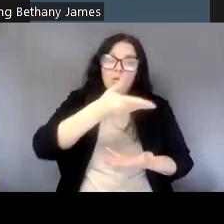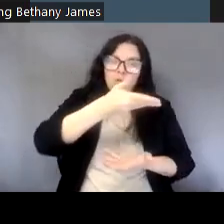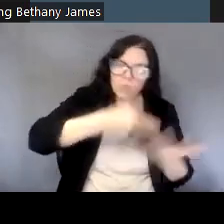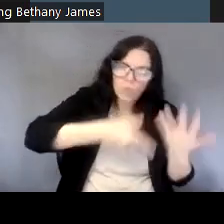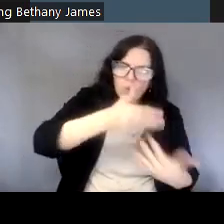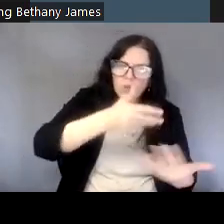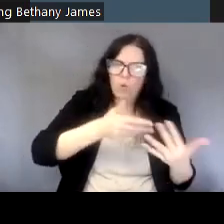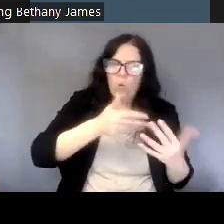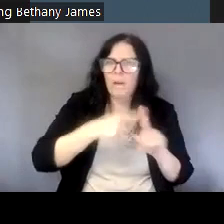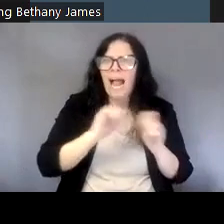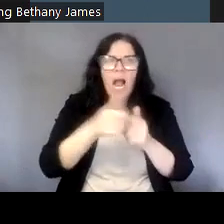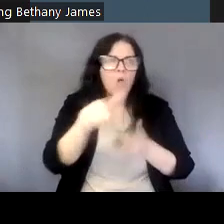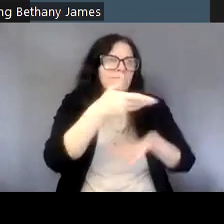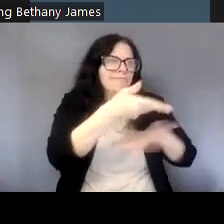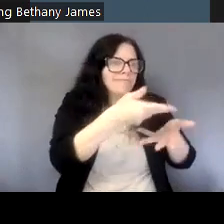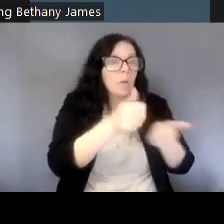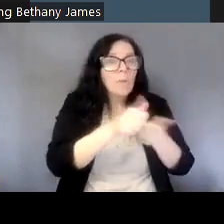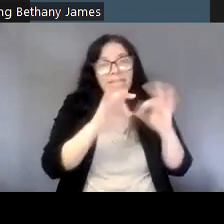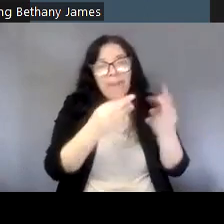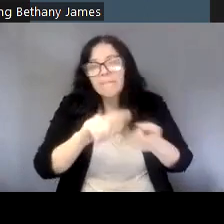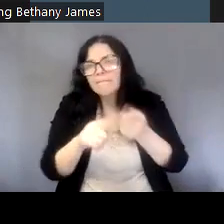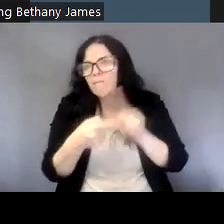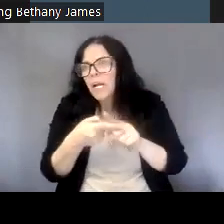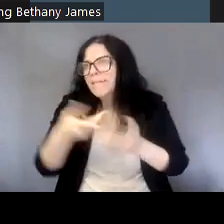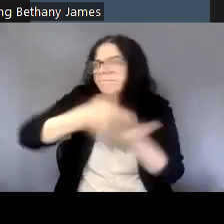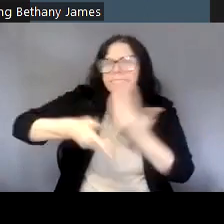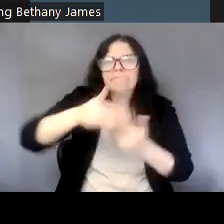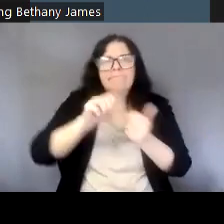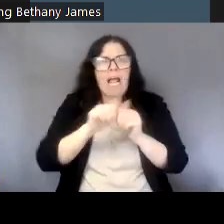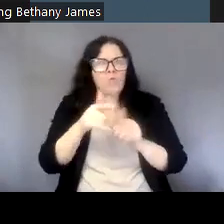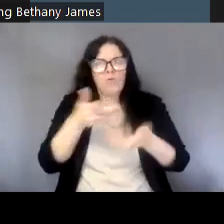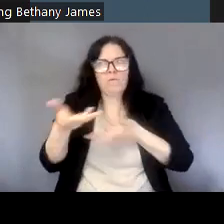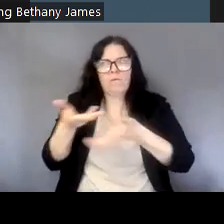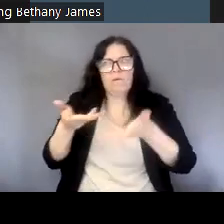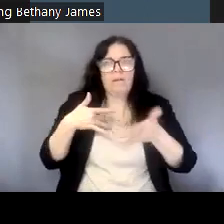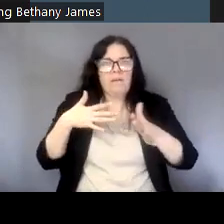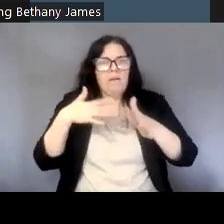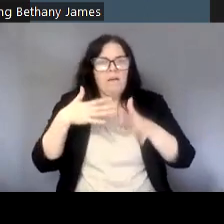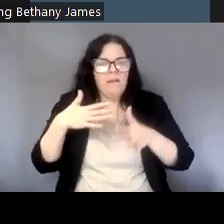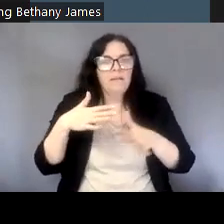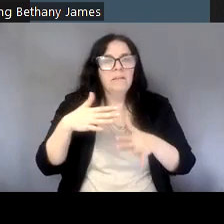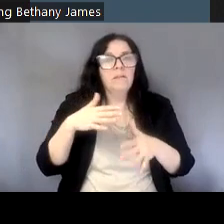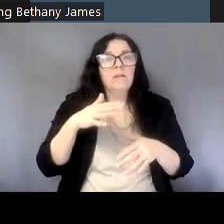interacting within your environment, your family, your friends, and so on. So it's